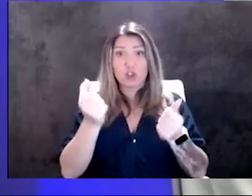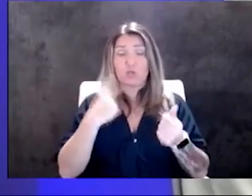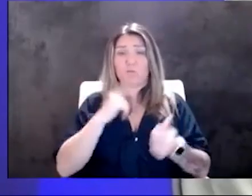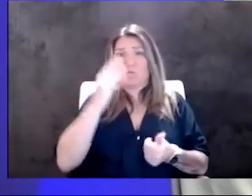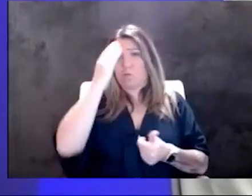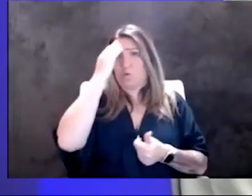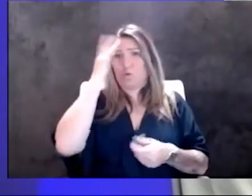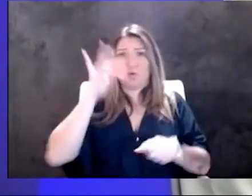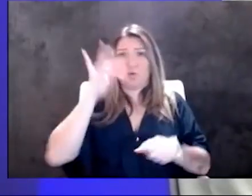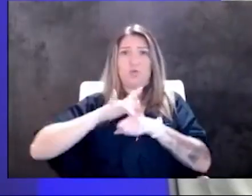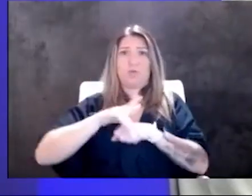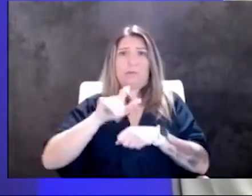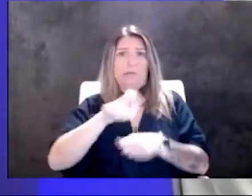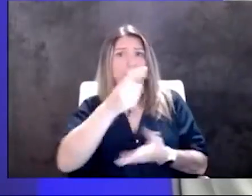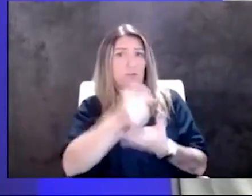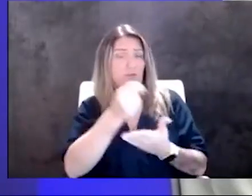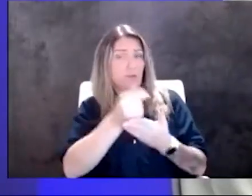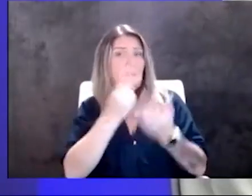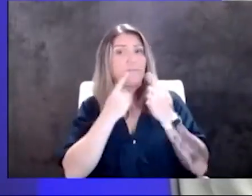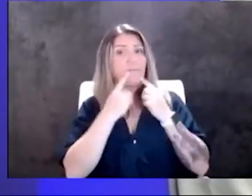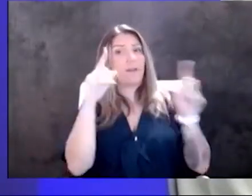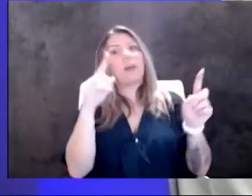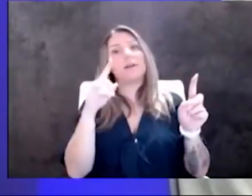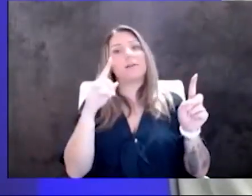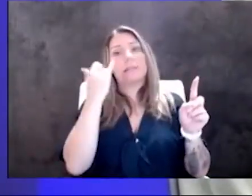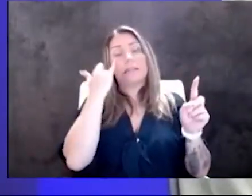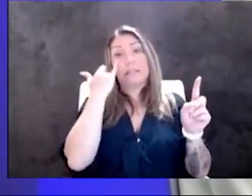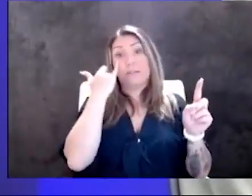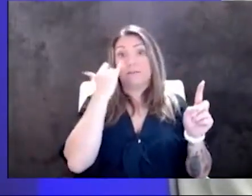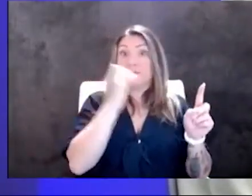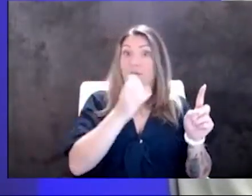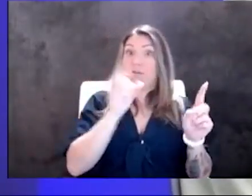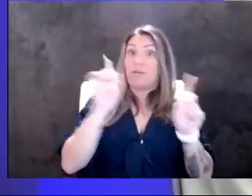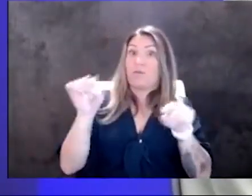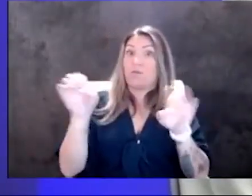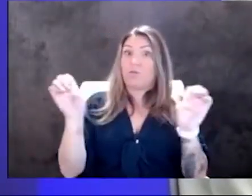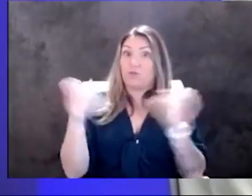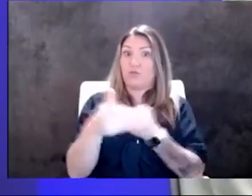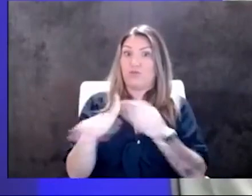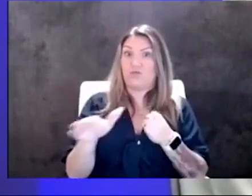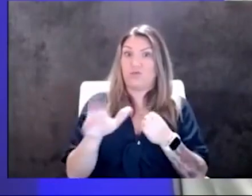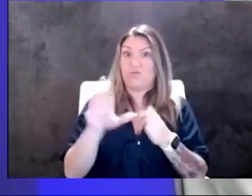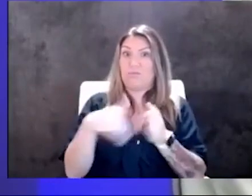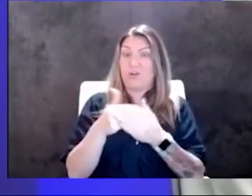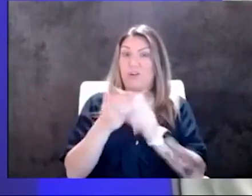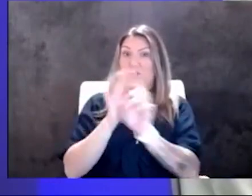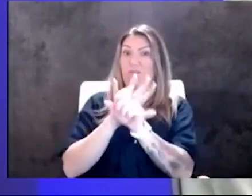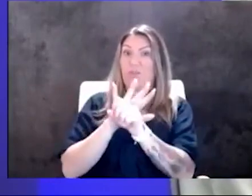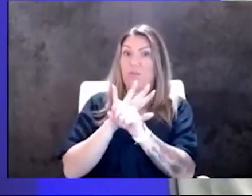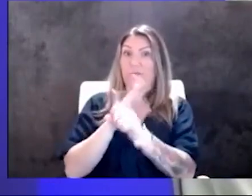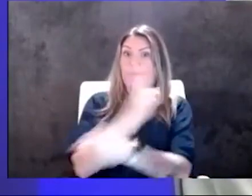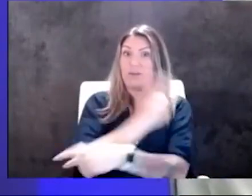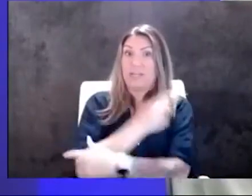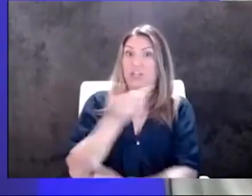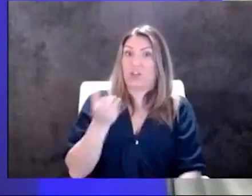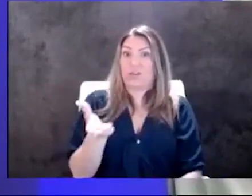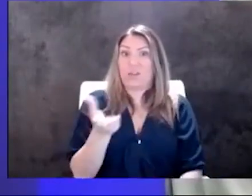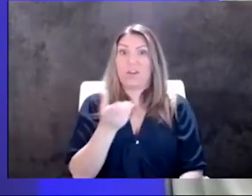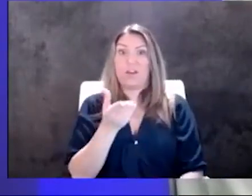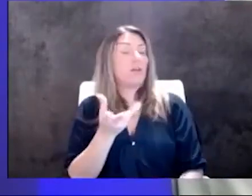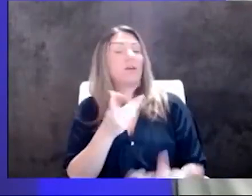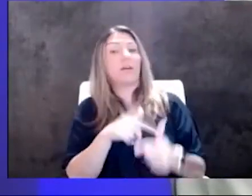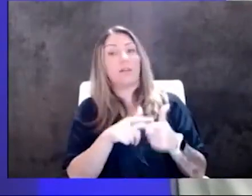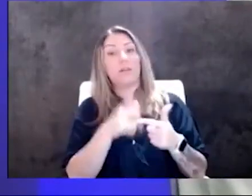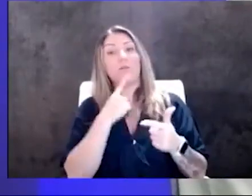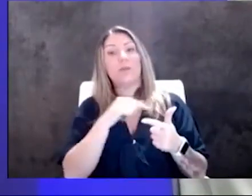these patients effectively or they're going to end up in the emergency rooms where all the COVID patients were, and really there was valuable resources there. So we've been pretty aggressive in managing their pain throughout